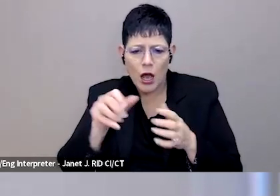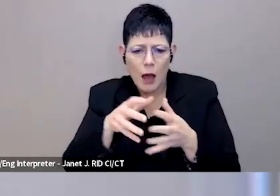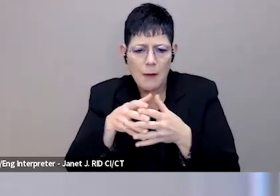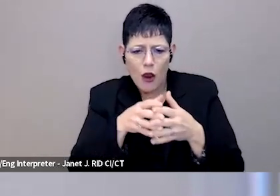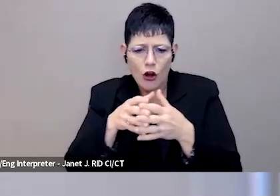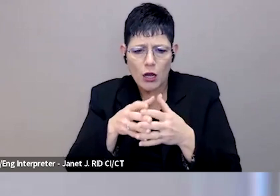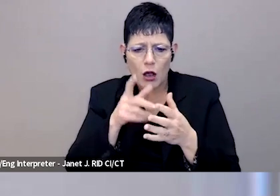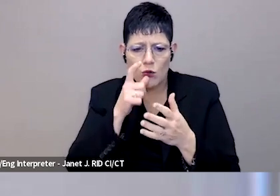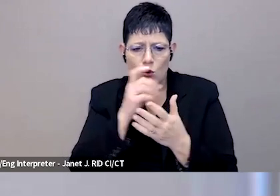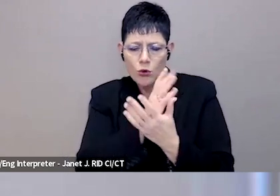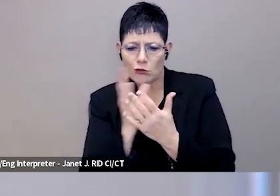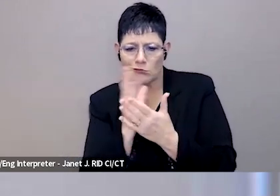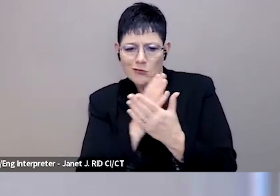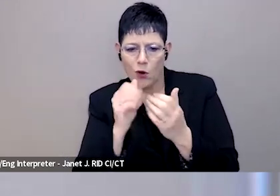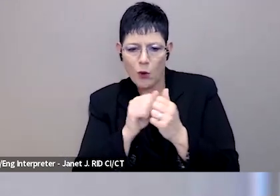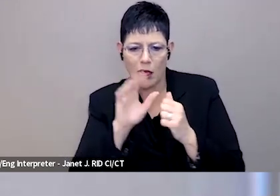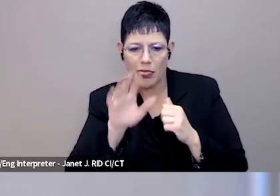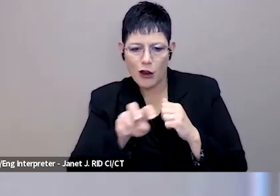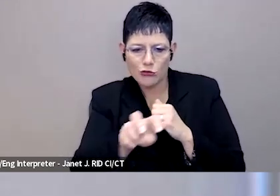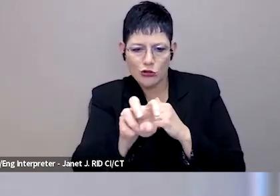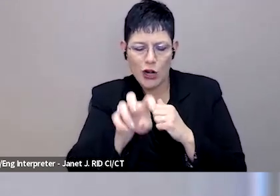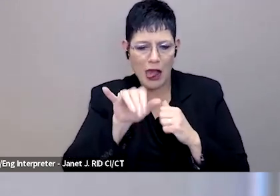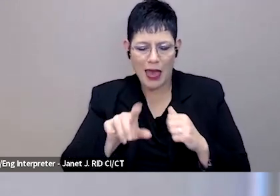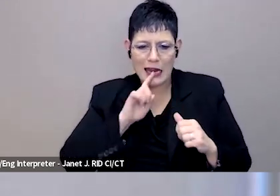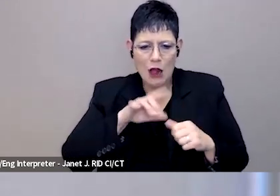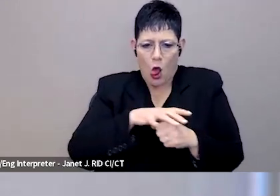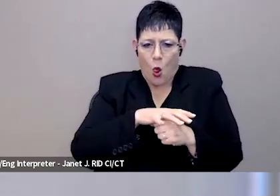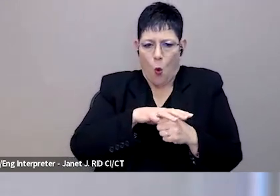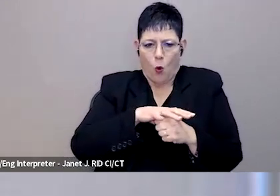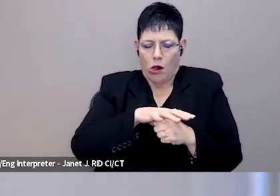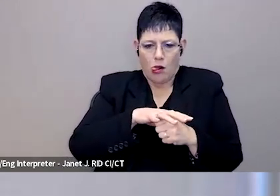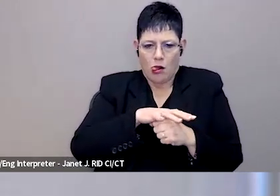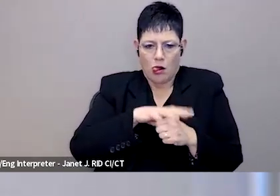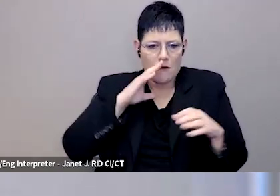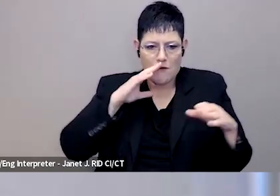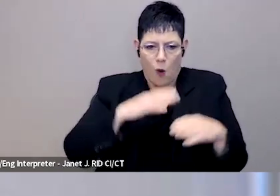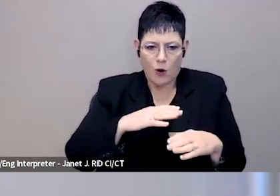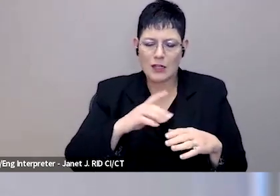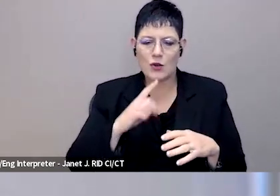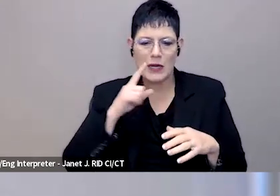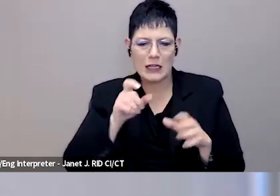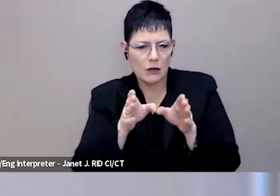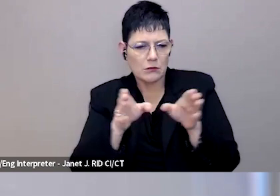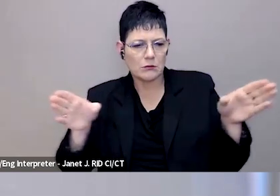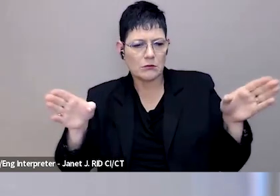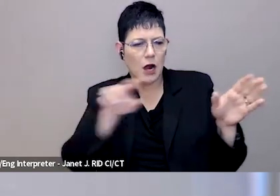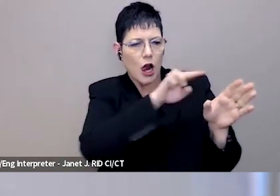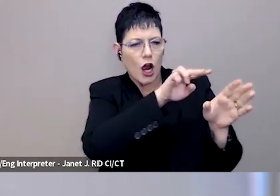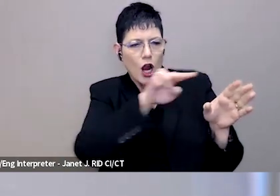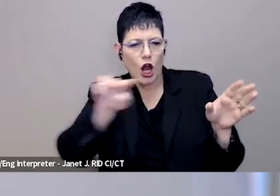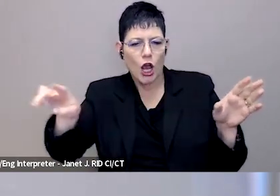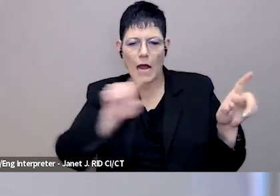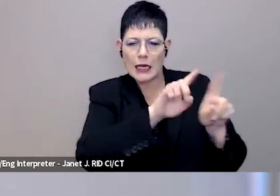on the dementia journey, and that is entirely a local effort. So it's just looking across the board, all levels